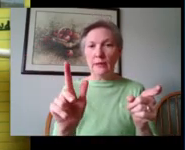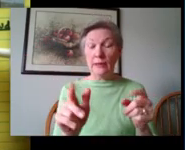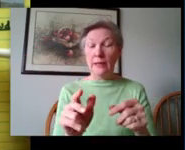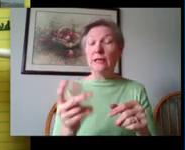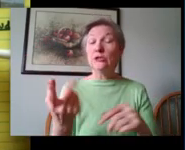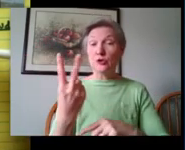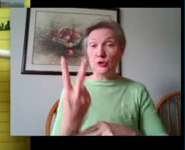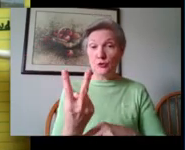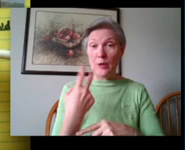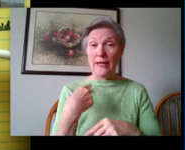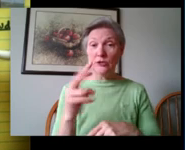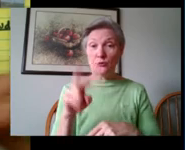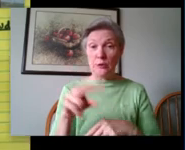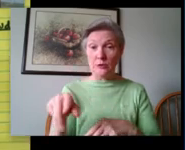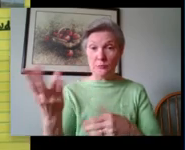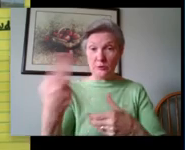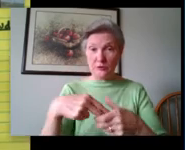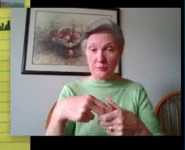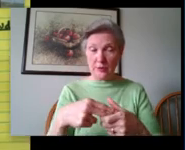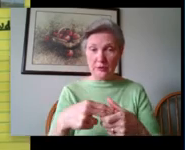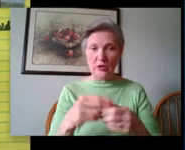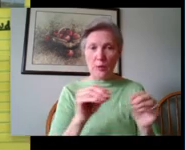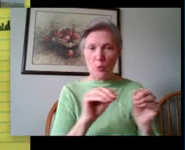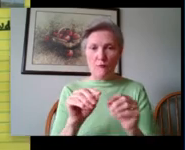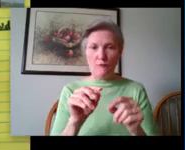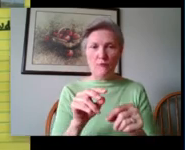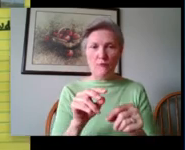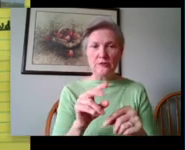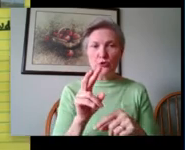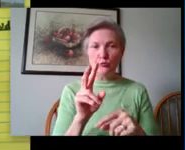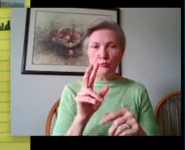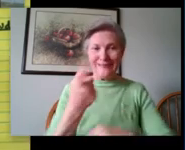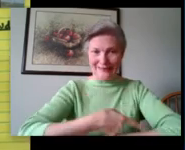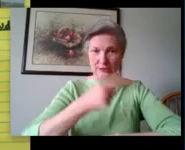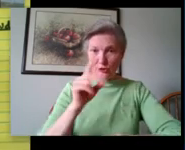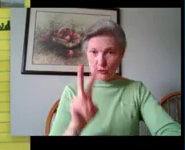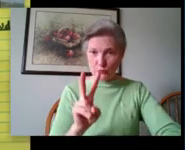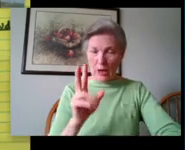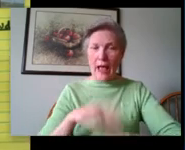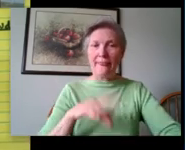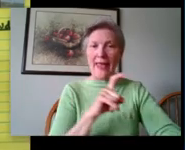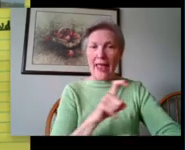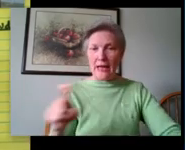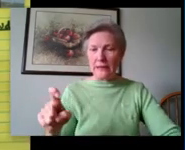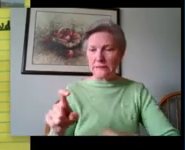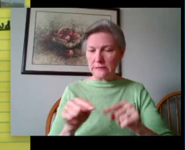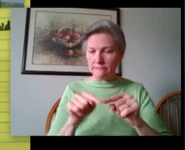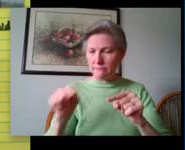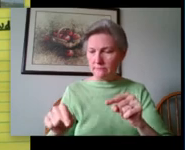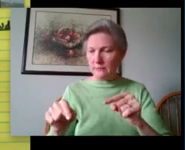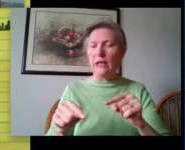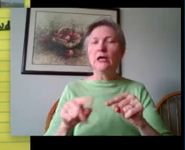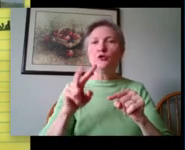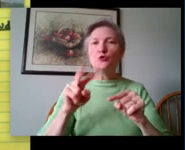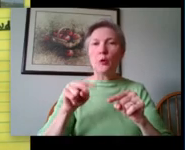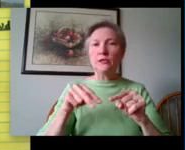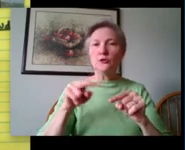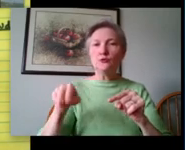had 22 students participate. So I'm going to move over on my x-axis to day 2, and I need to go up to 22